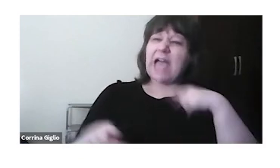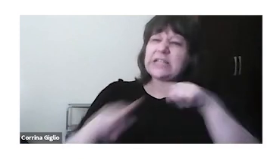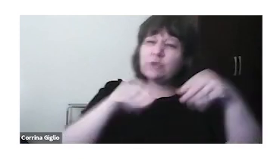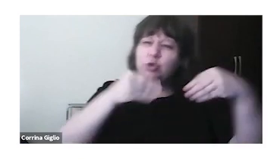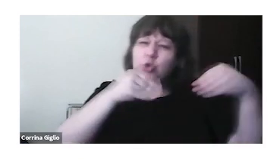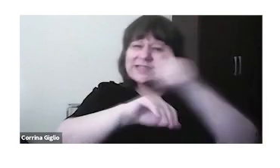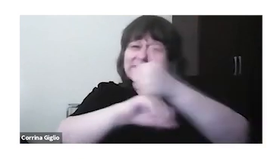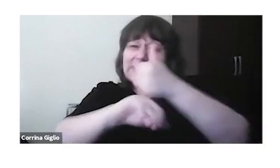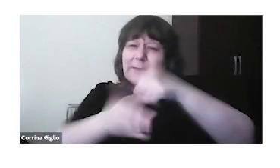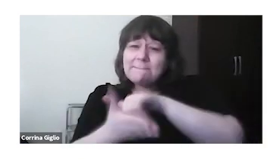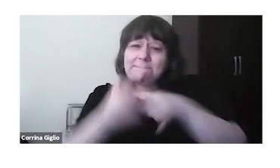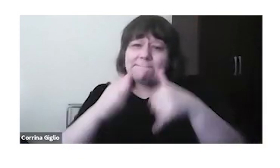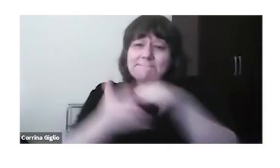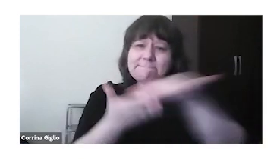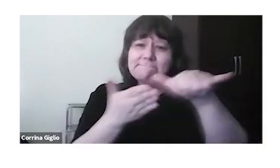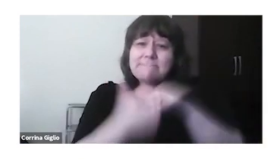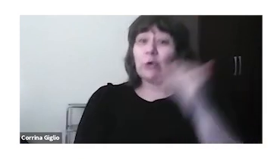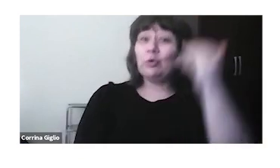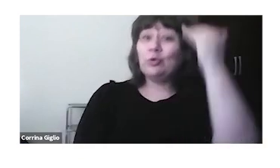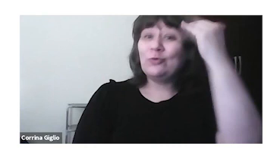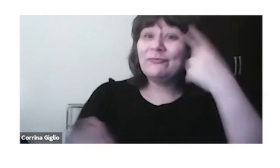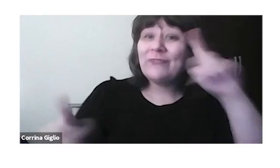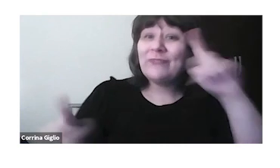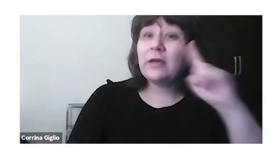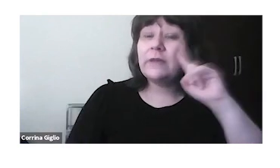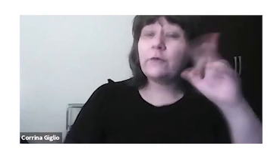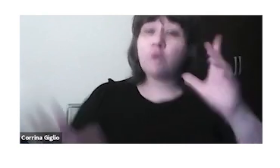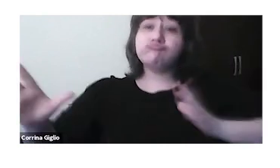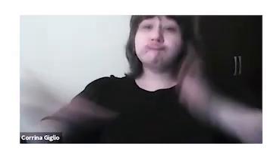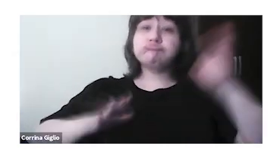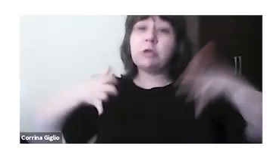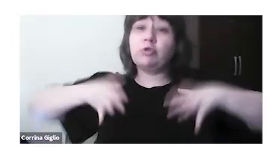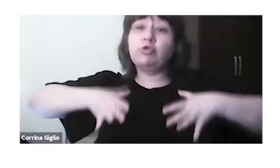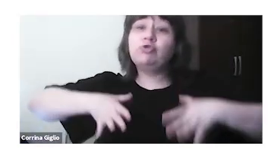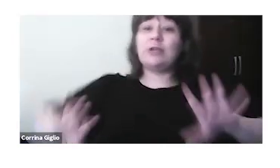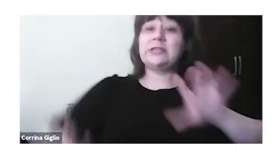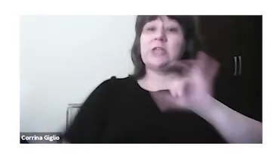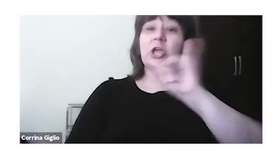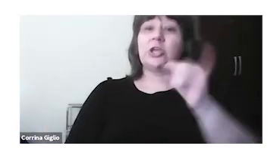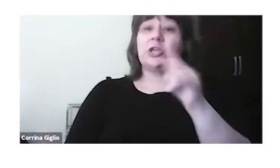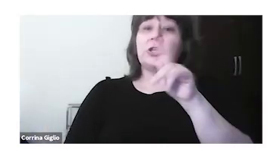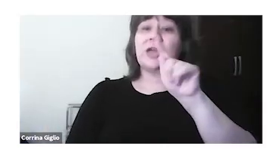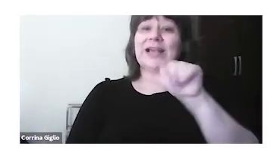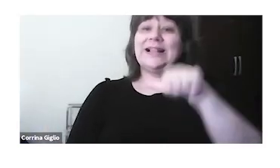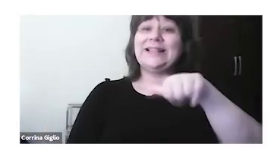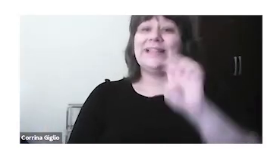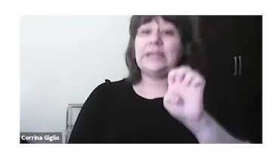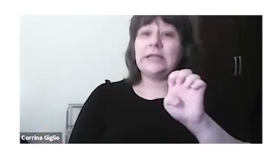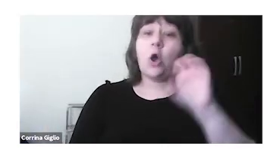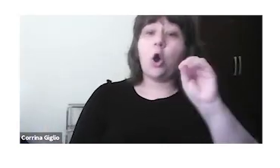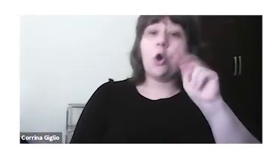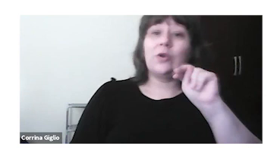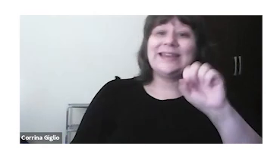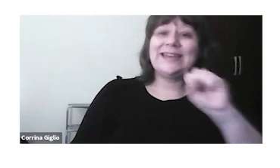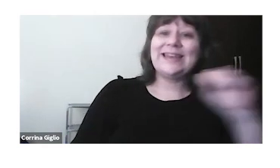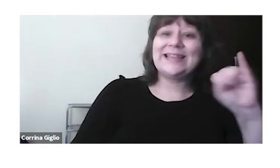and she's best known for designing Jacqueline Kennedy Onassis's wedding dress. So